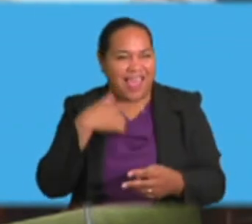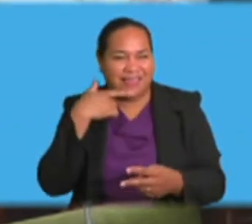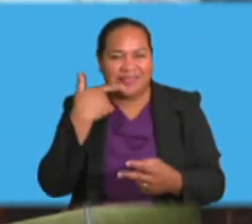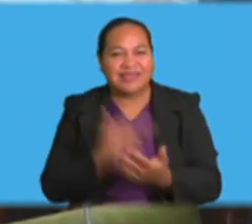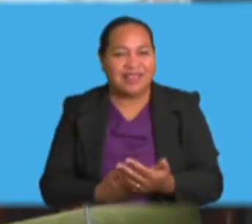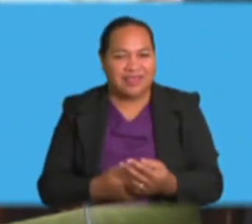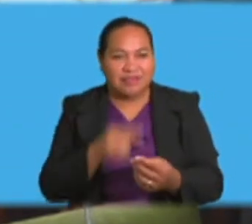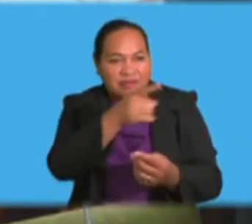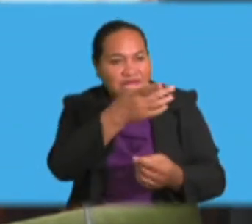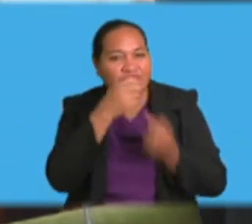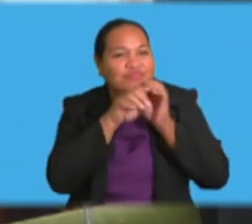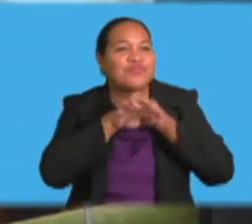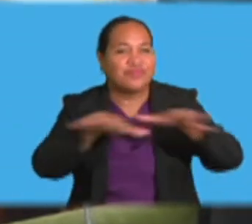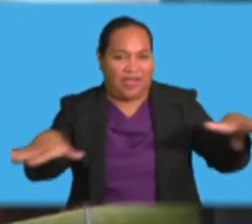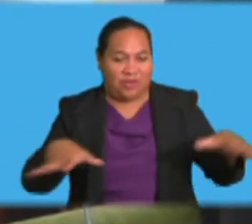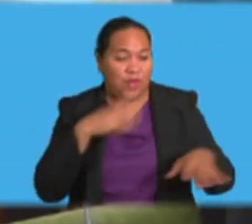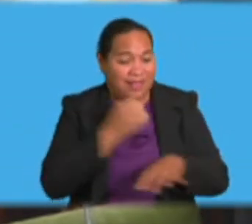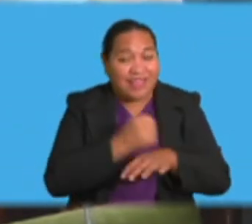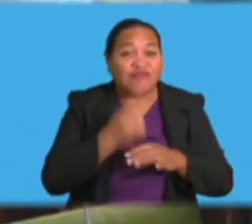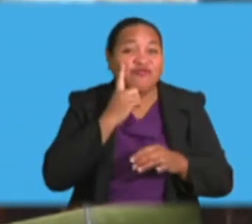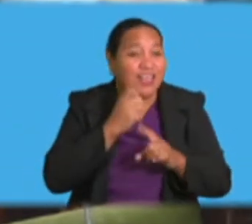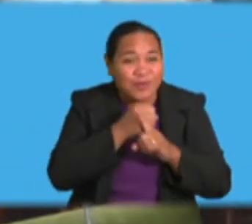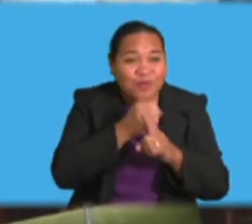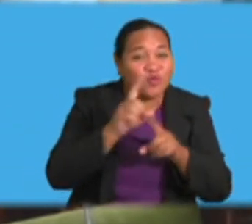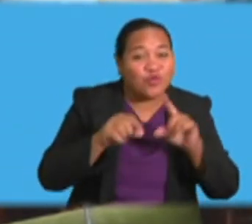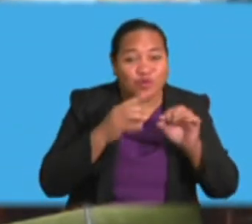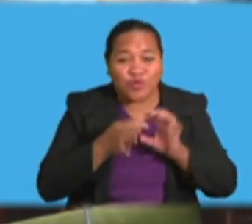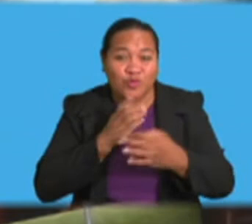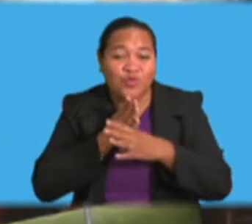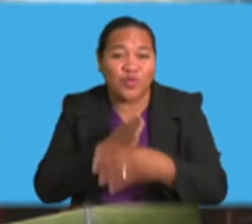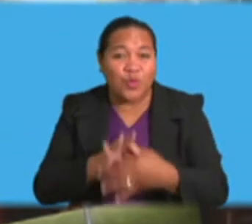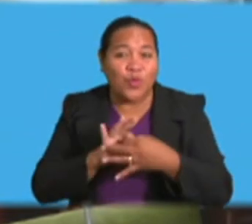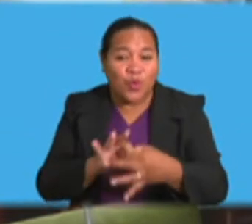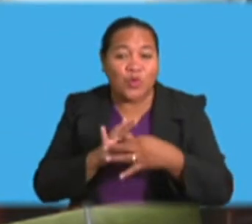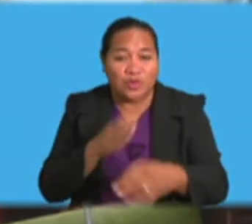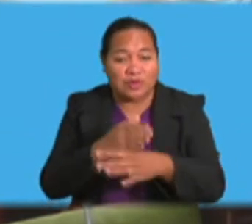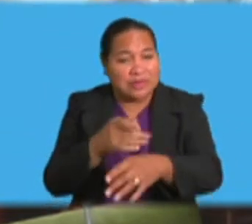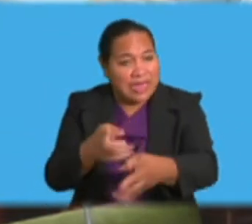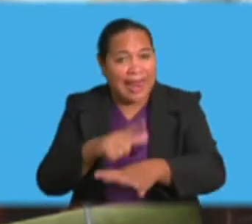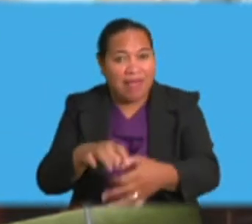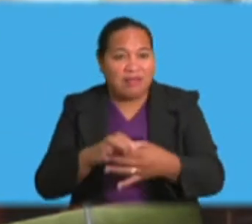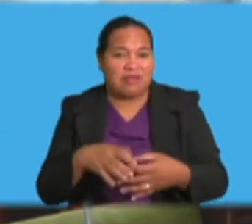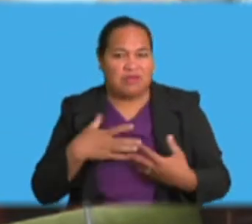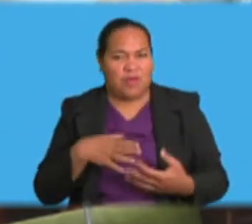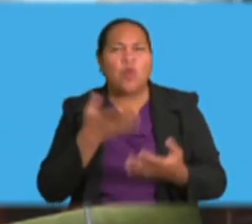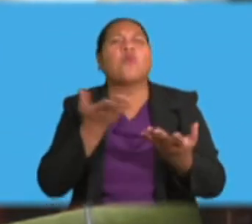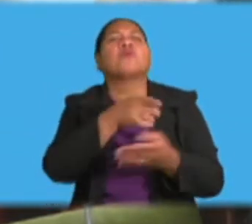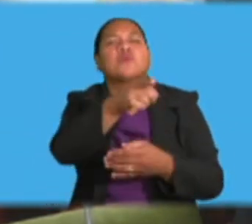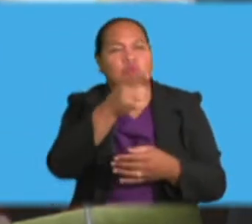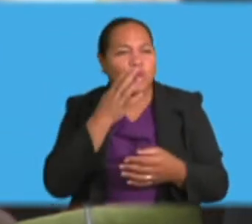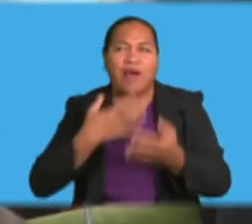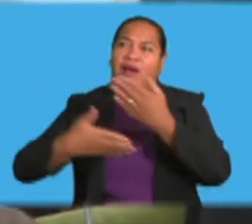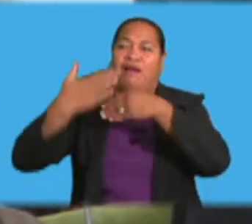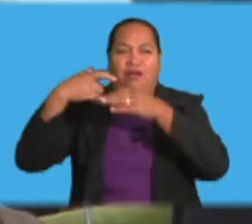that Honourable Nawaikula spreads whenever government is doing something good to the landowners. I wonder where he was in 2000 and 1990s and 1980s.